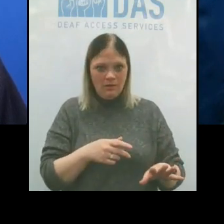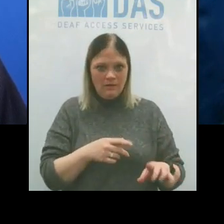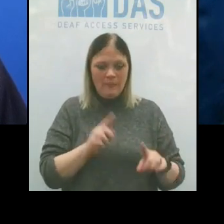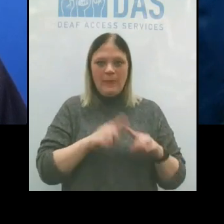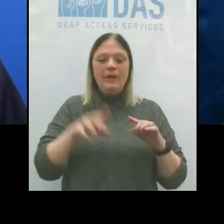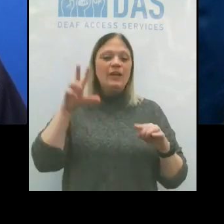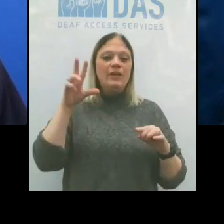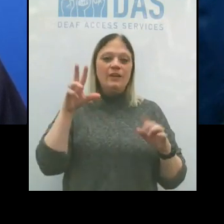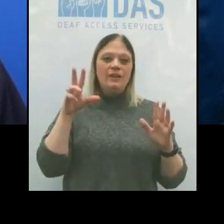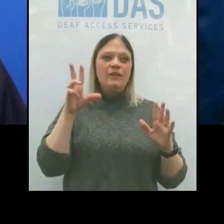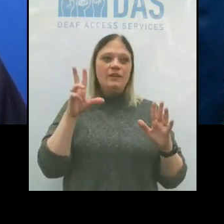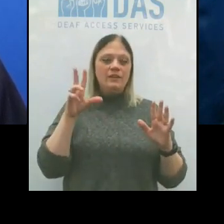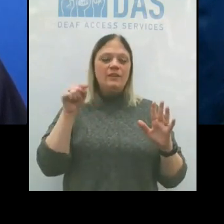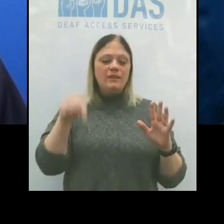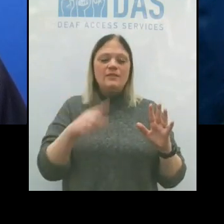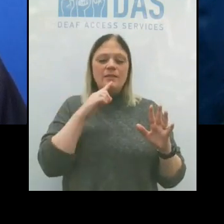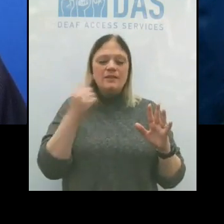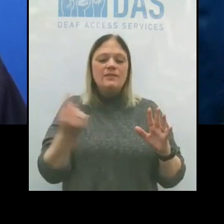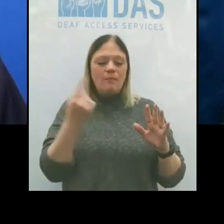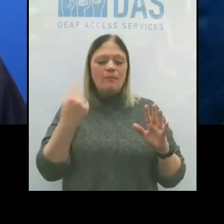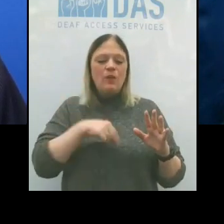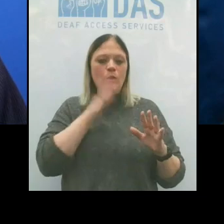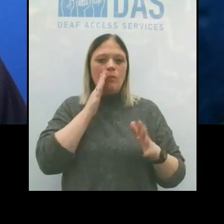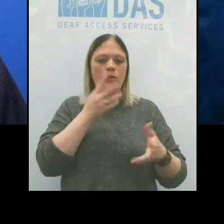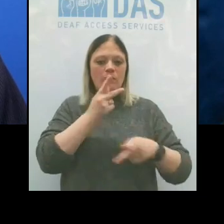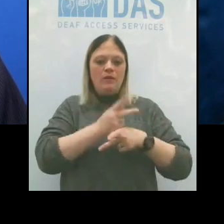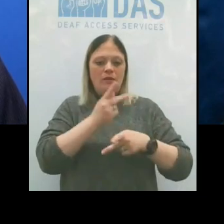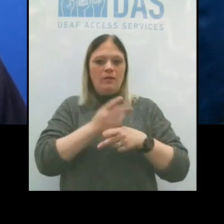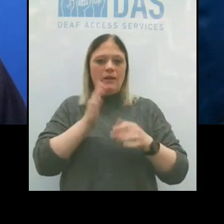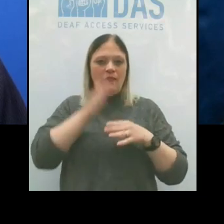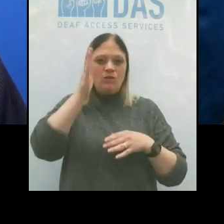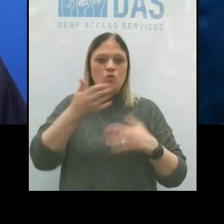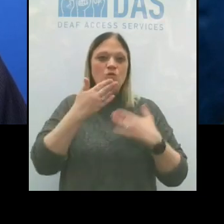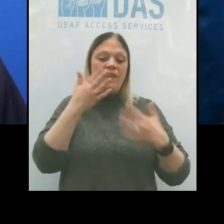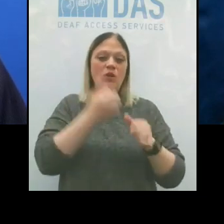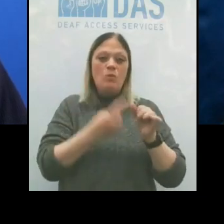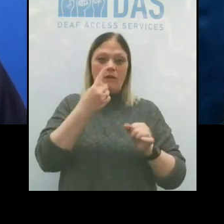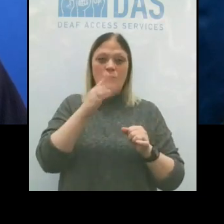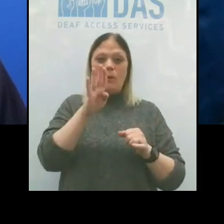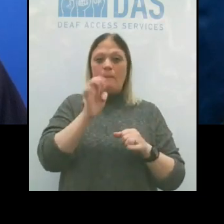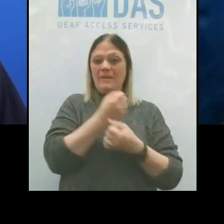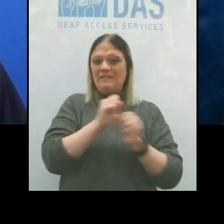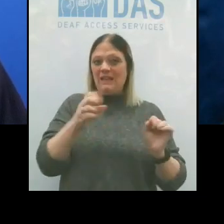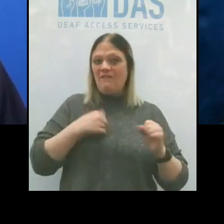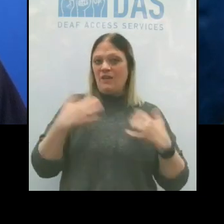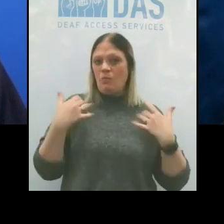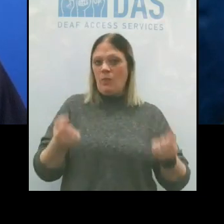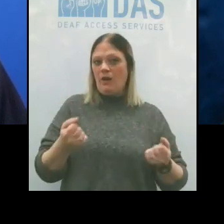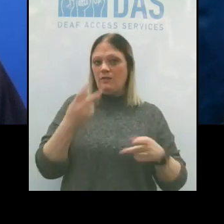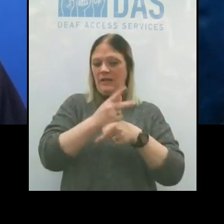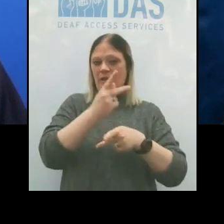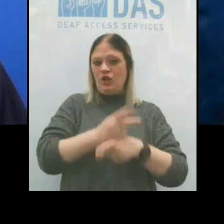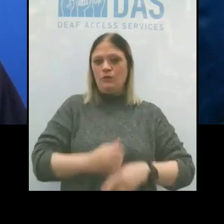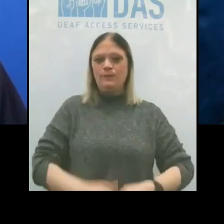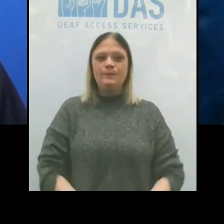this is something we're going to be dealing with for the future. Thank you, everyone, and most importantly, be safe and well. Take care.